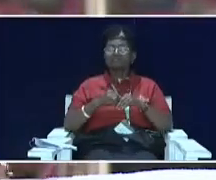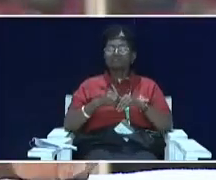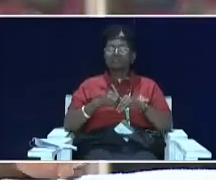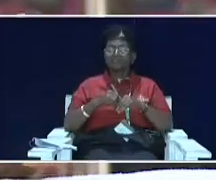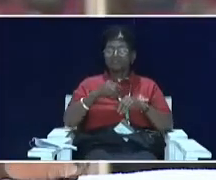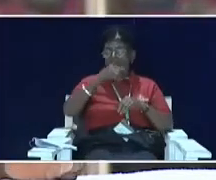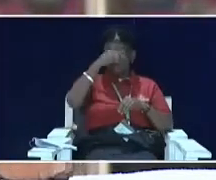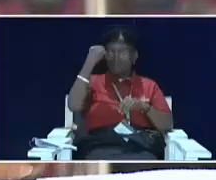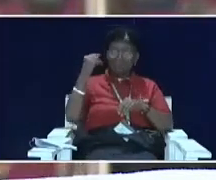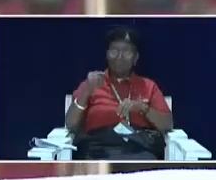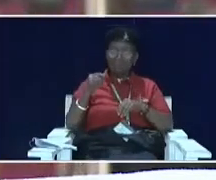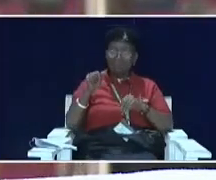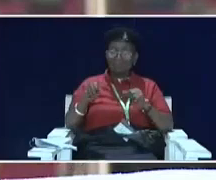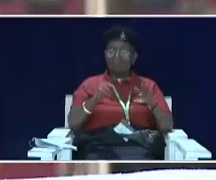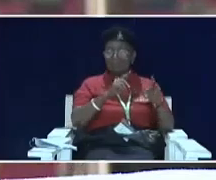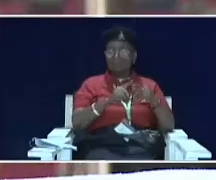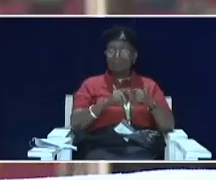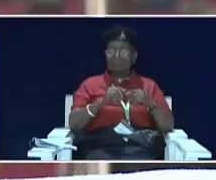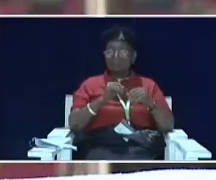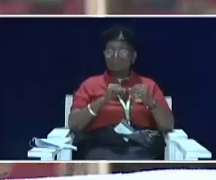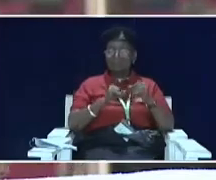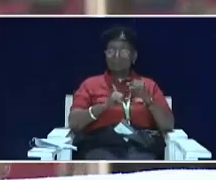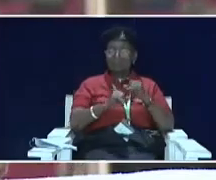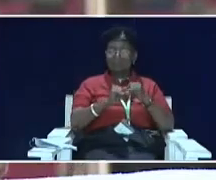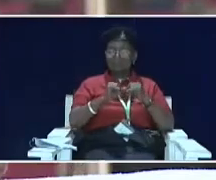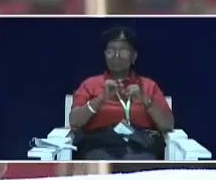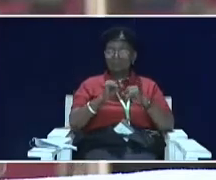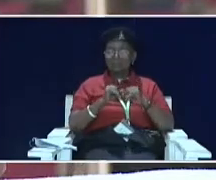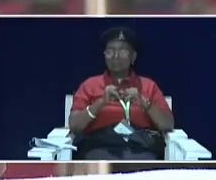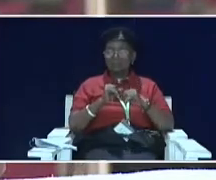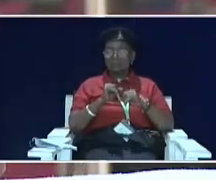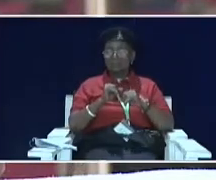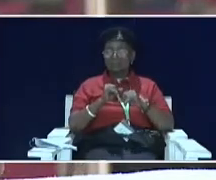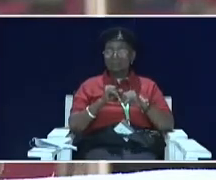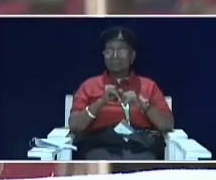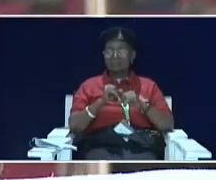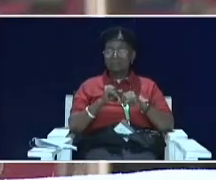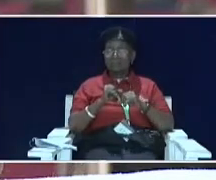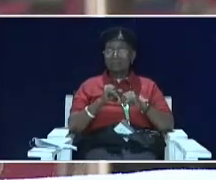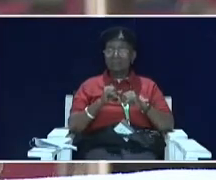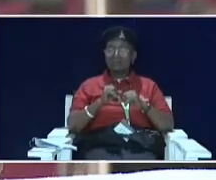Because according to Isaiah chapter 10, verse 27,